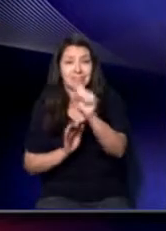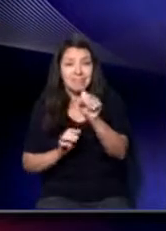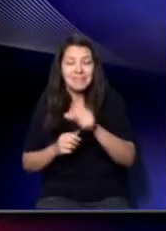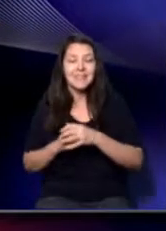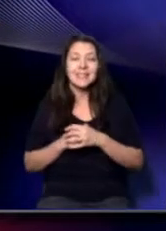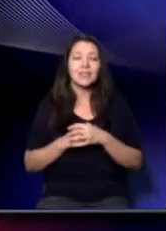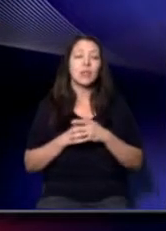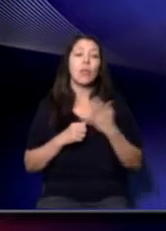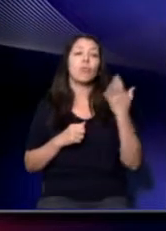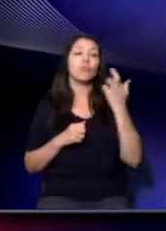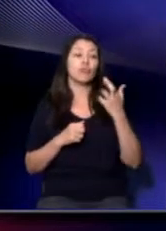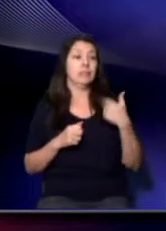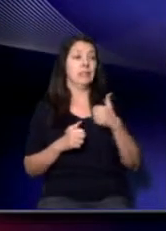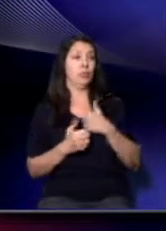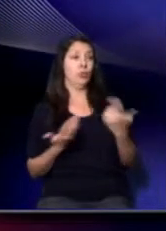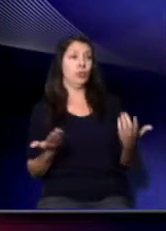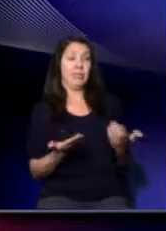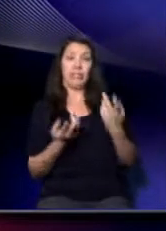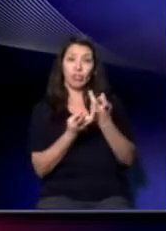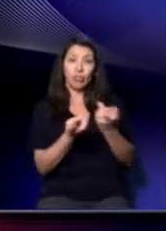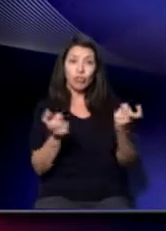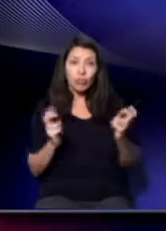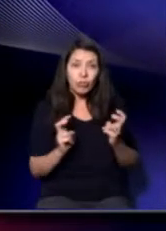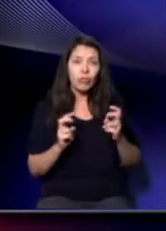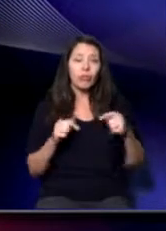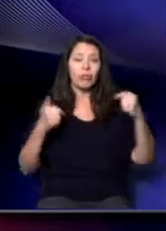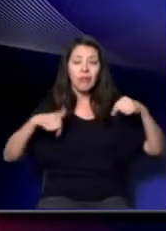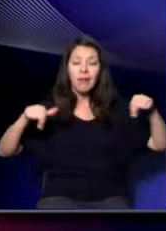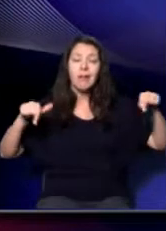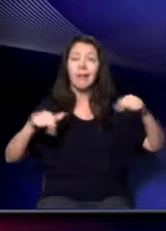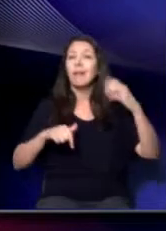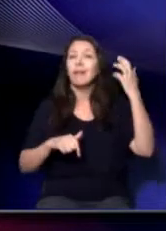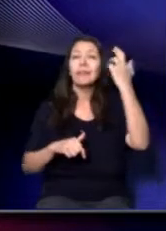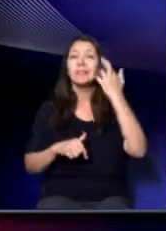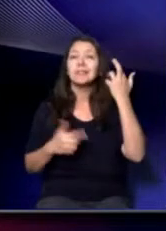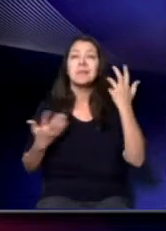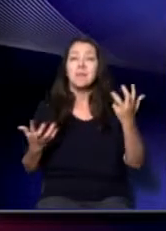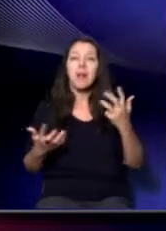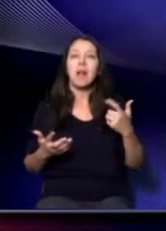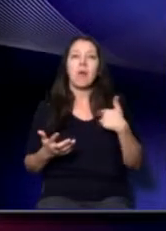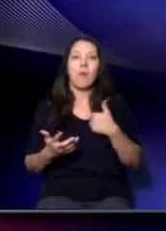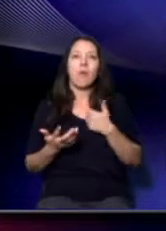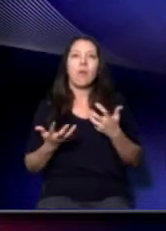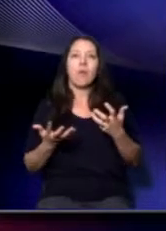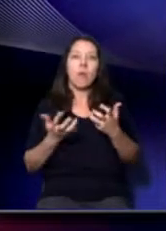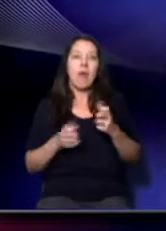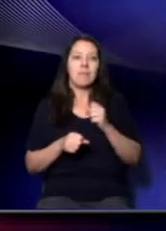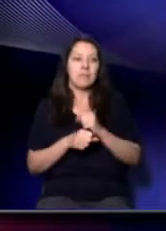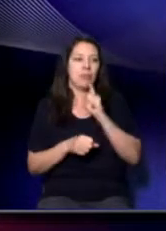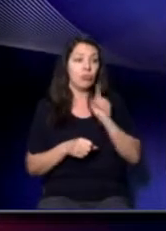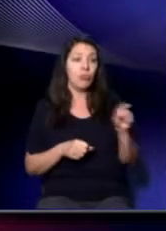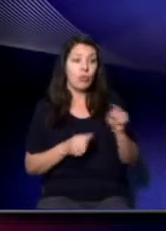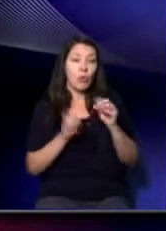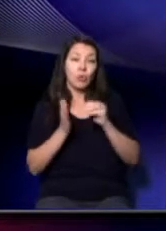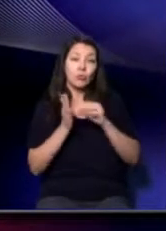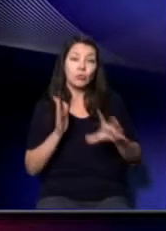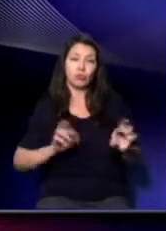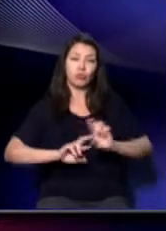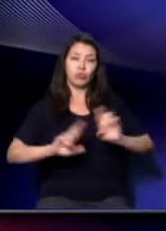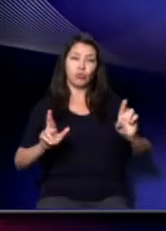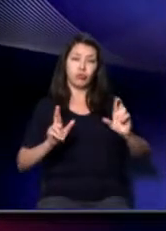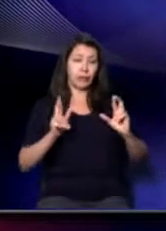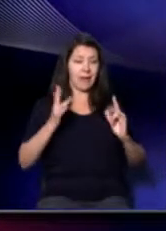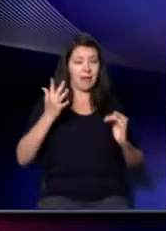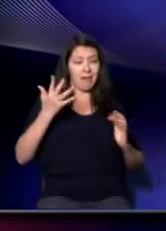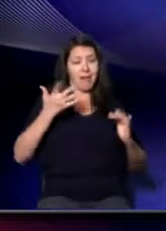all here, of course, obviously, is we want to be able to graduate students who are deaf,